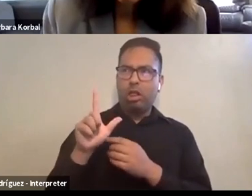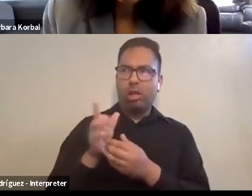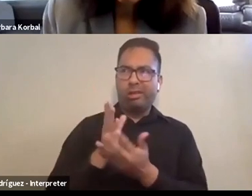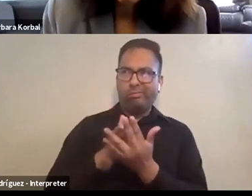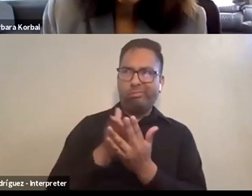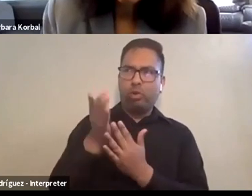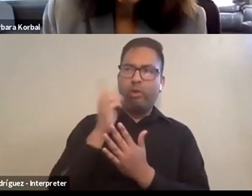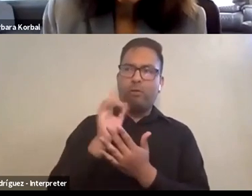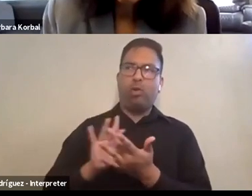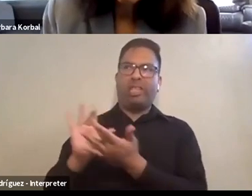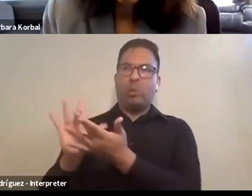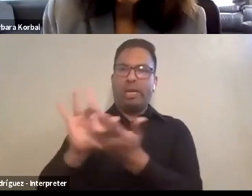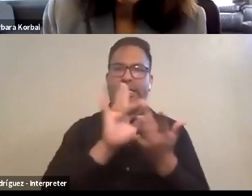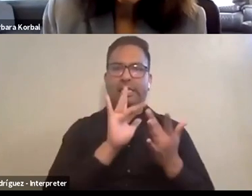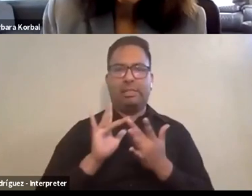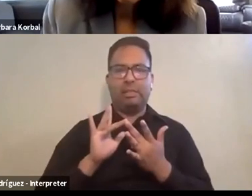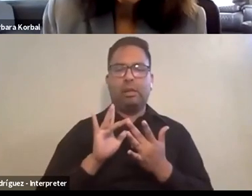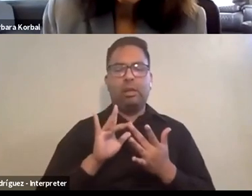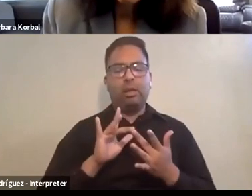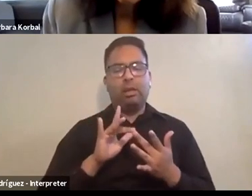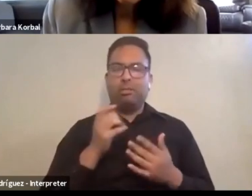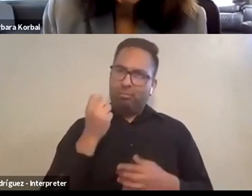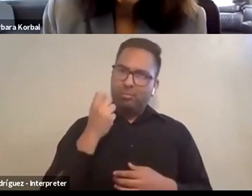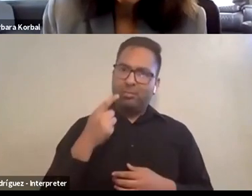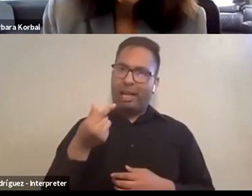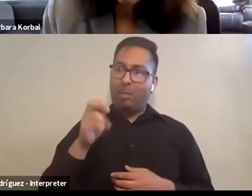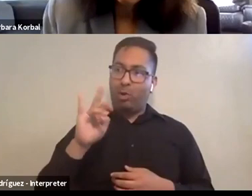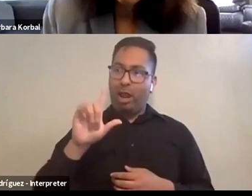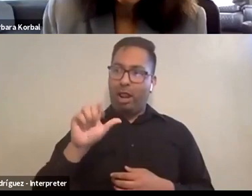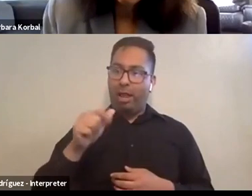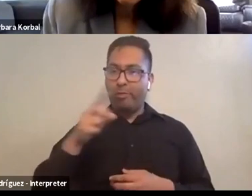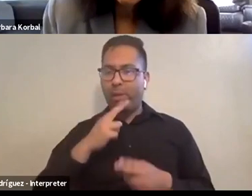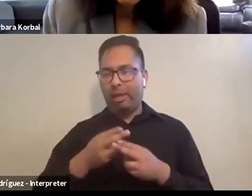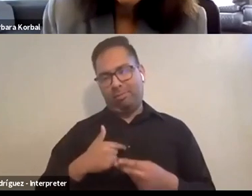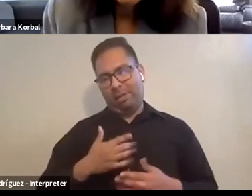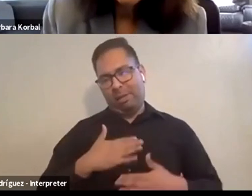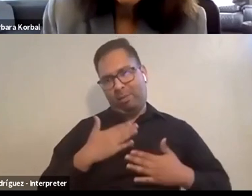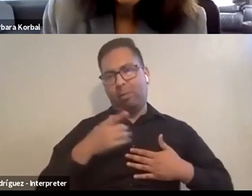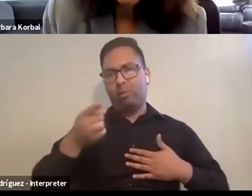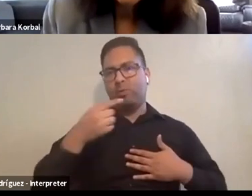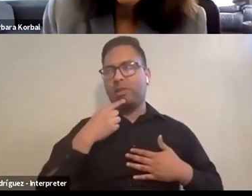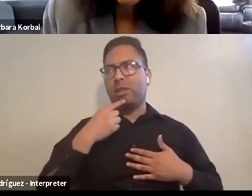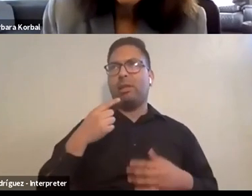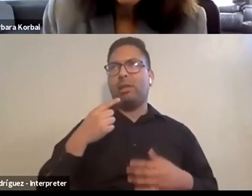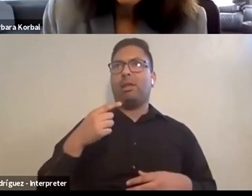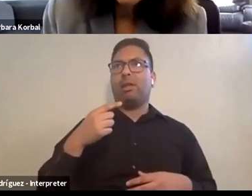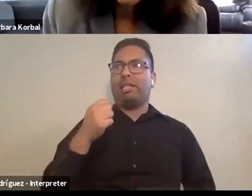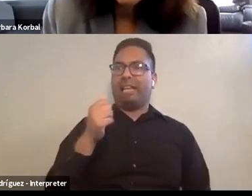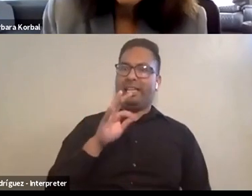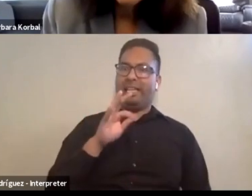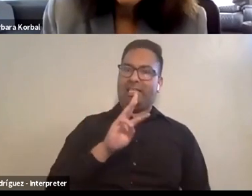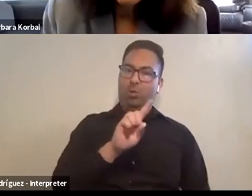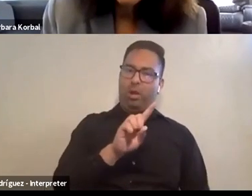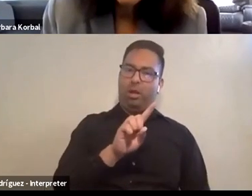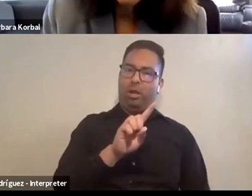that, although I'm so glad, Gabriela, that you mentioned, you know, you think 1961 and 2000 copies of